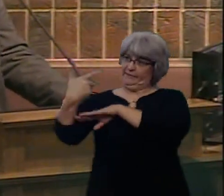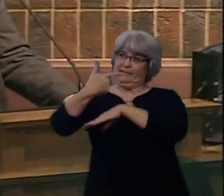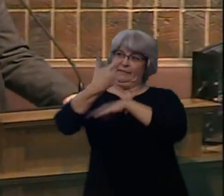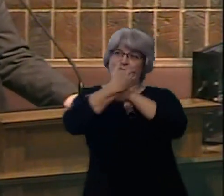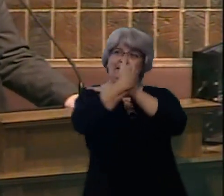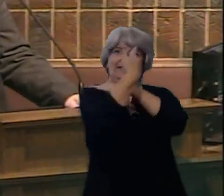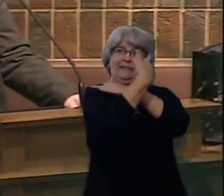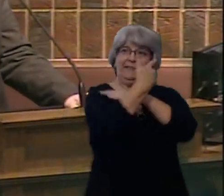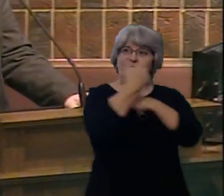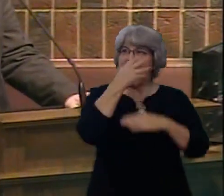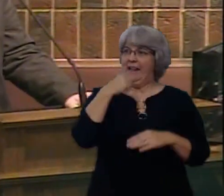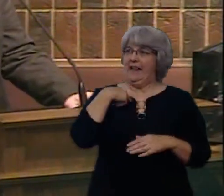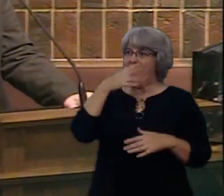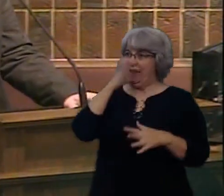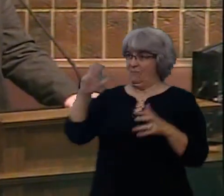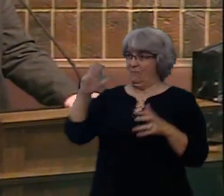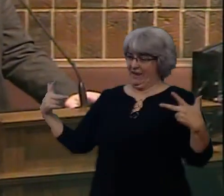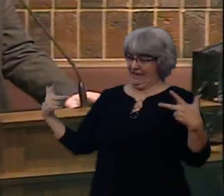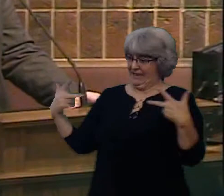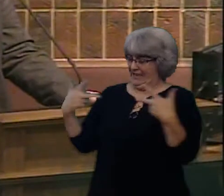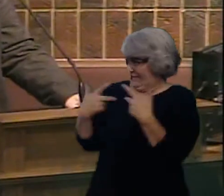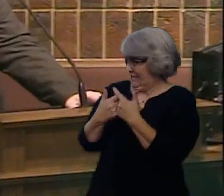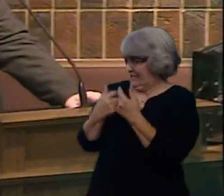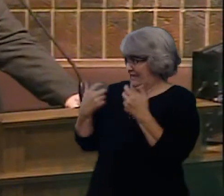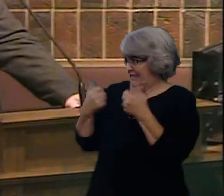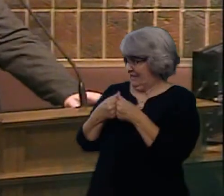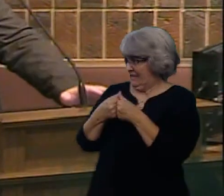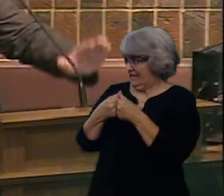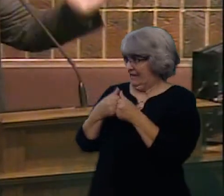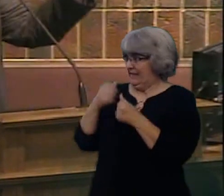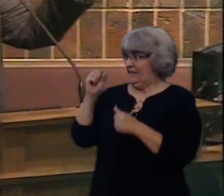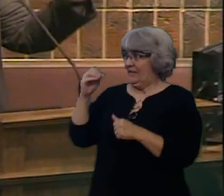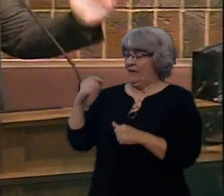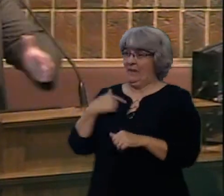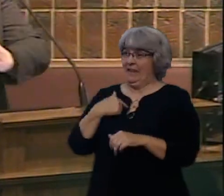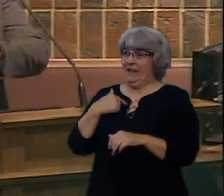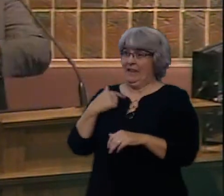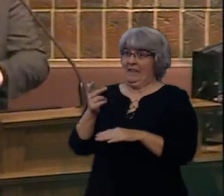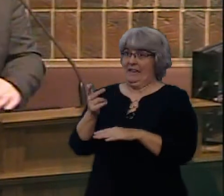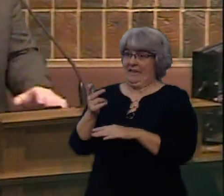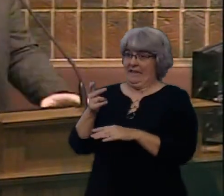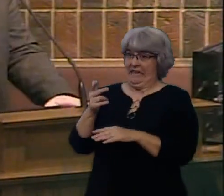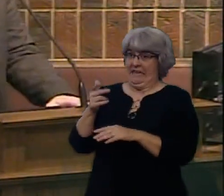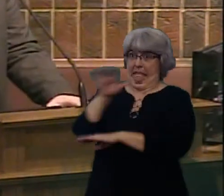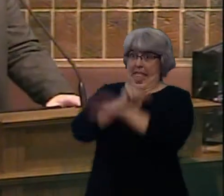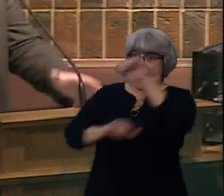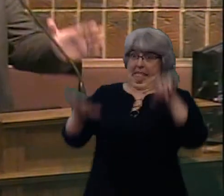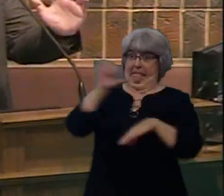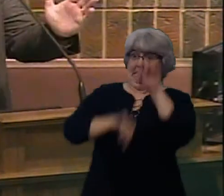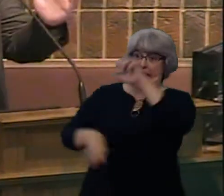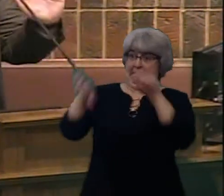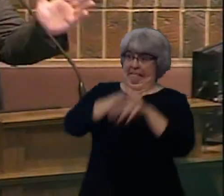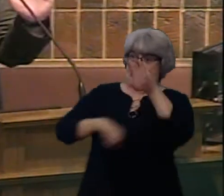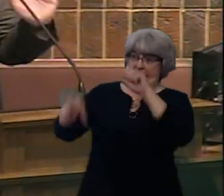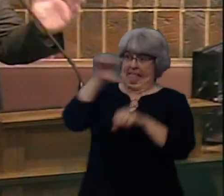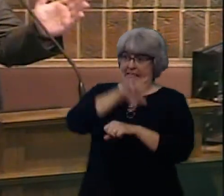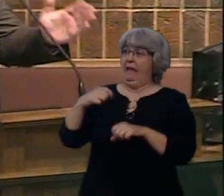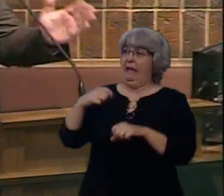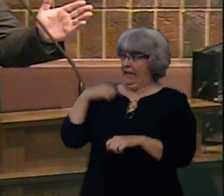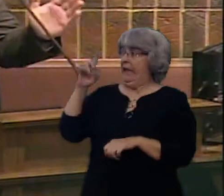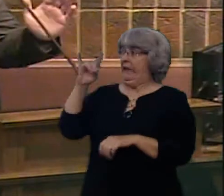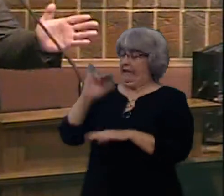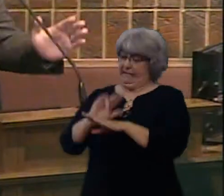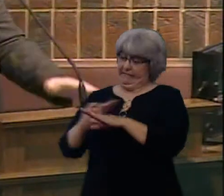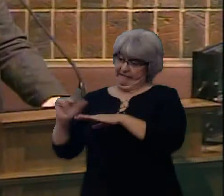avoid having a head-on collision. So I tried to get my car to go away from the other car. I managed to get it away